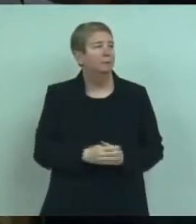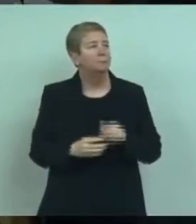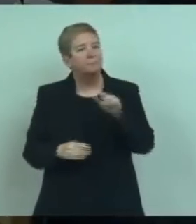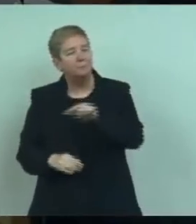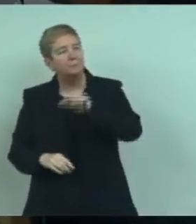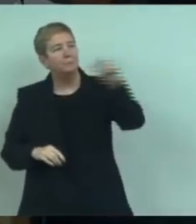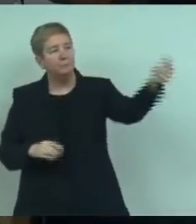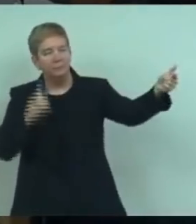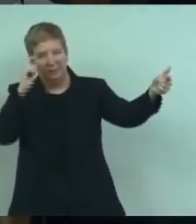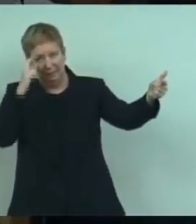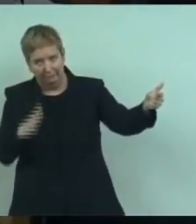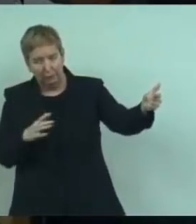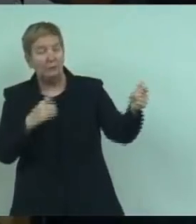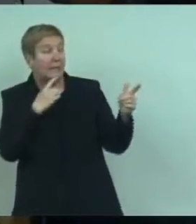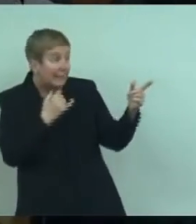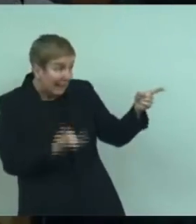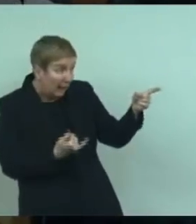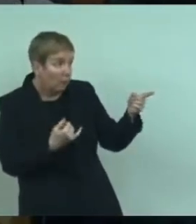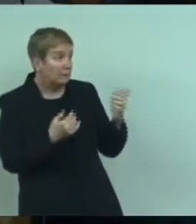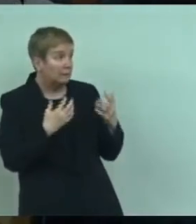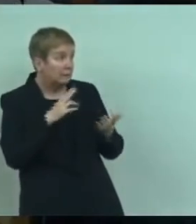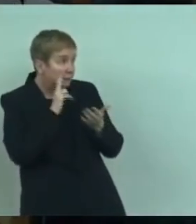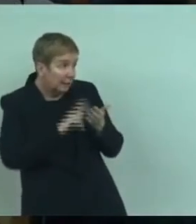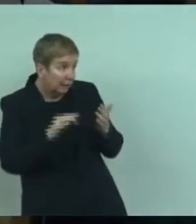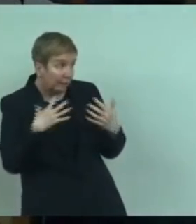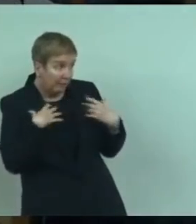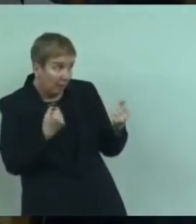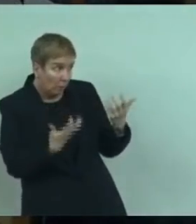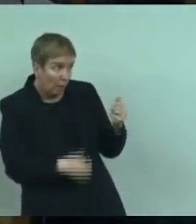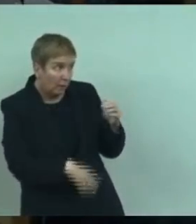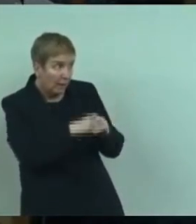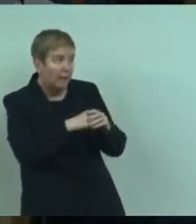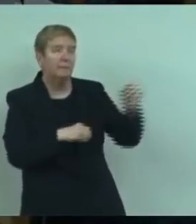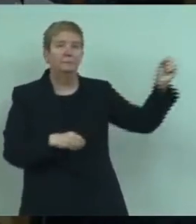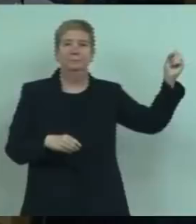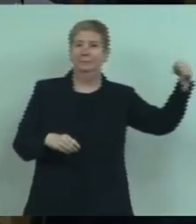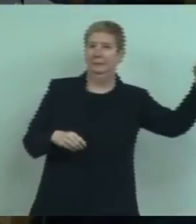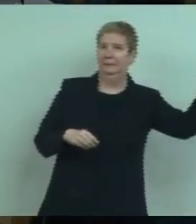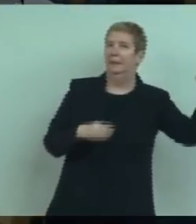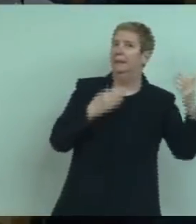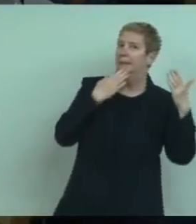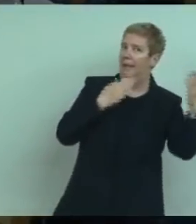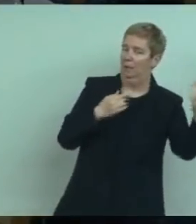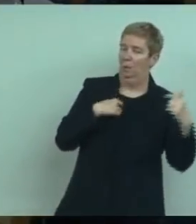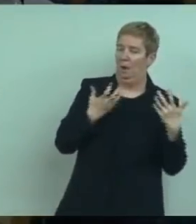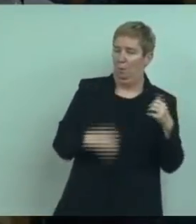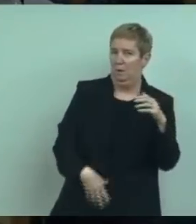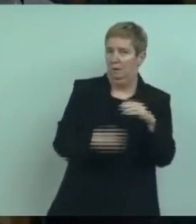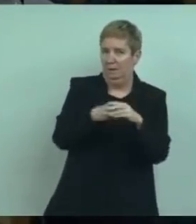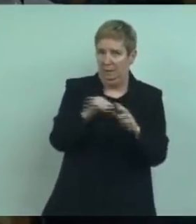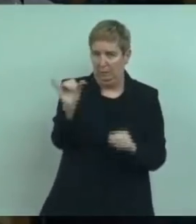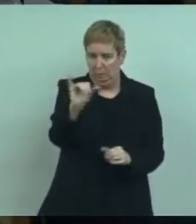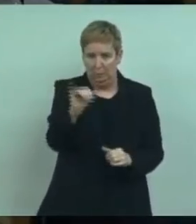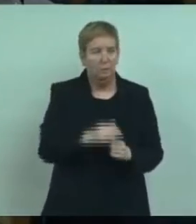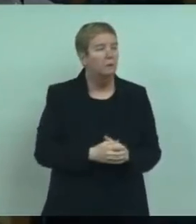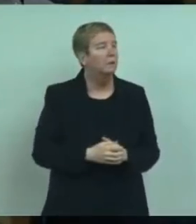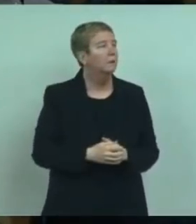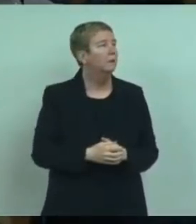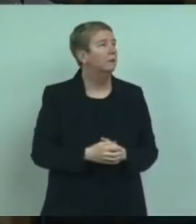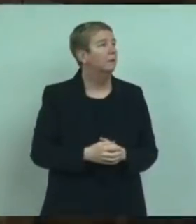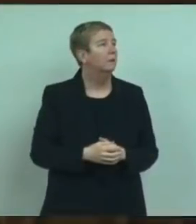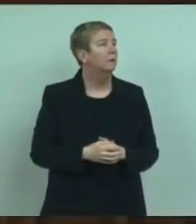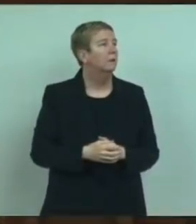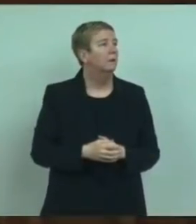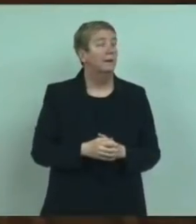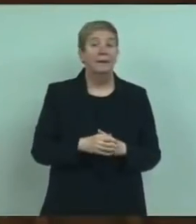we've got the Secretary of Health that wants to add to that. Thank you, Secretary. Thank you, Governor. And I wanted to add to the to this question that the day